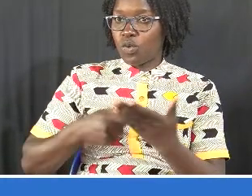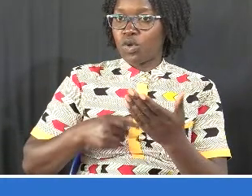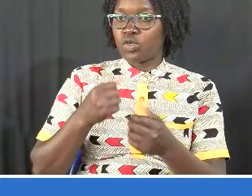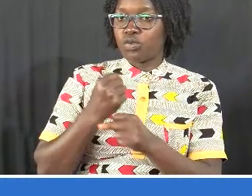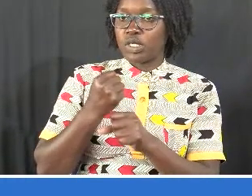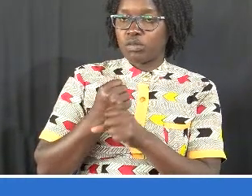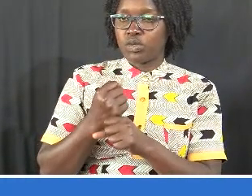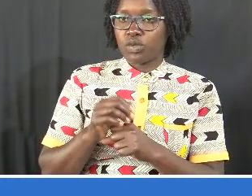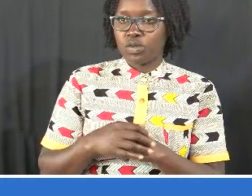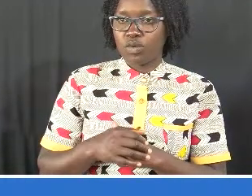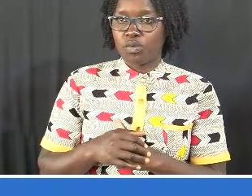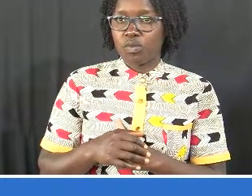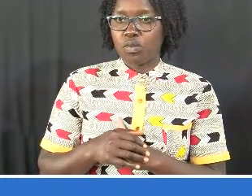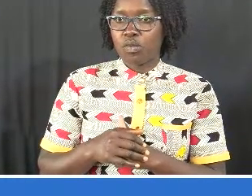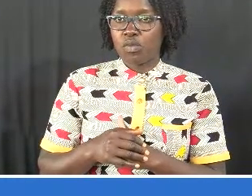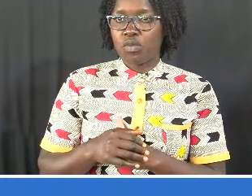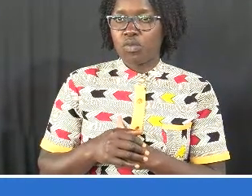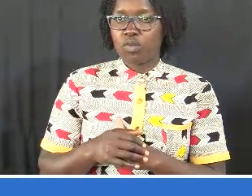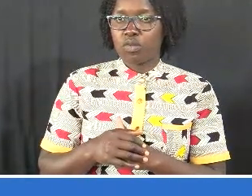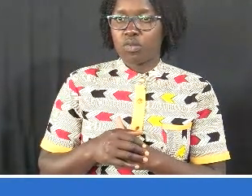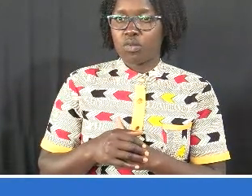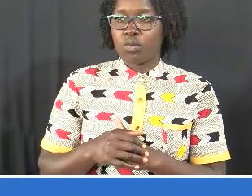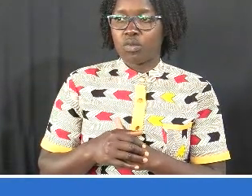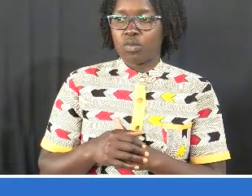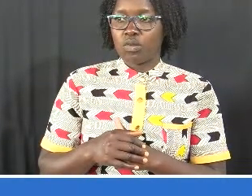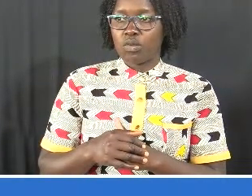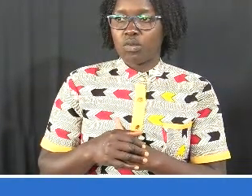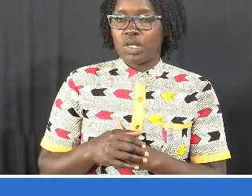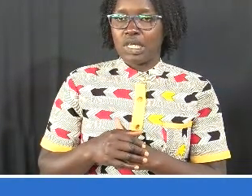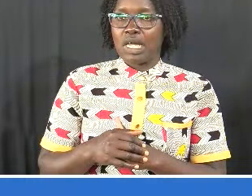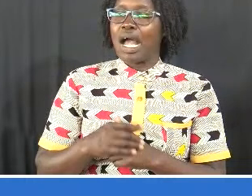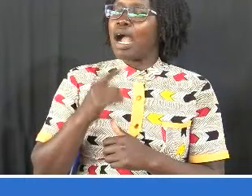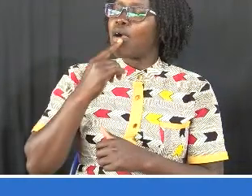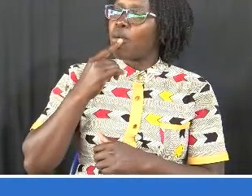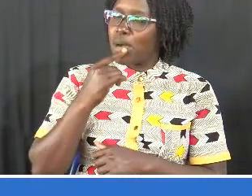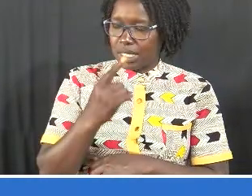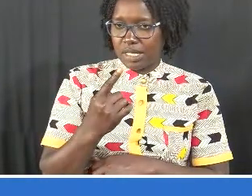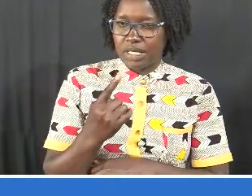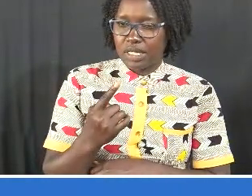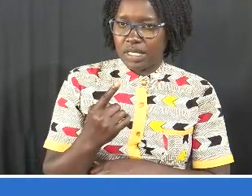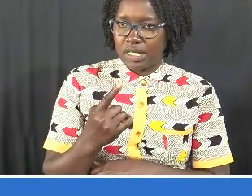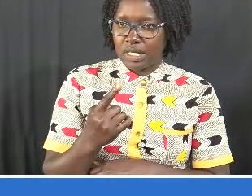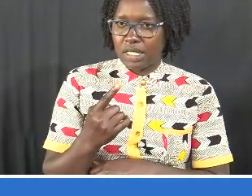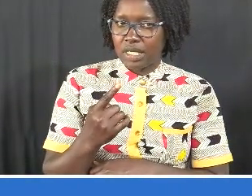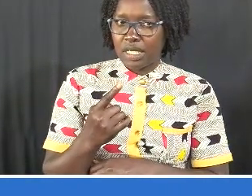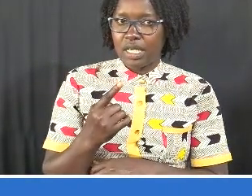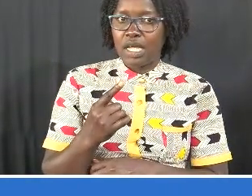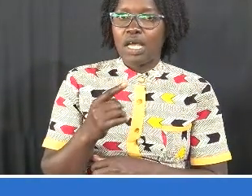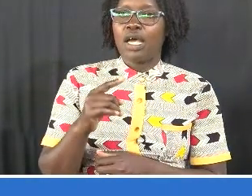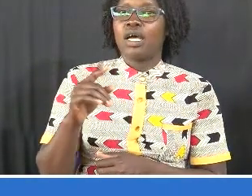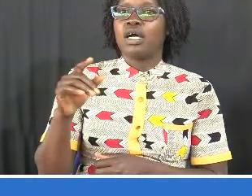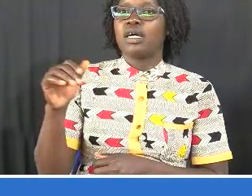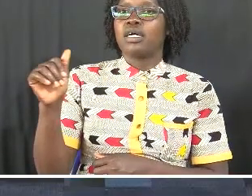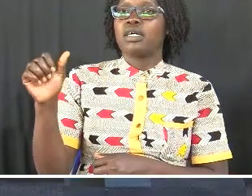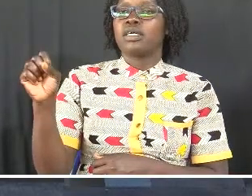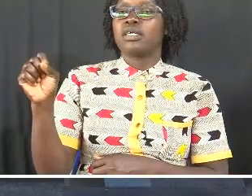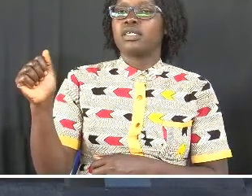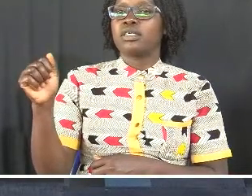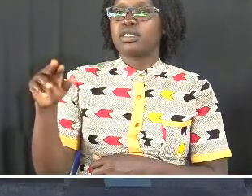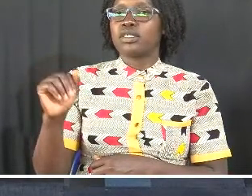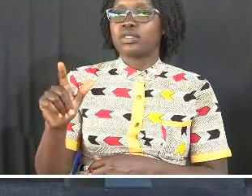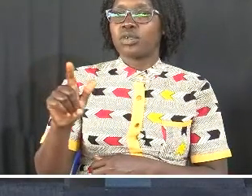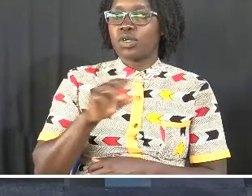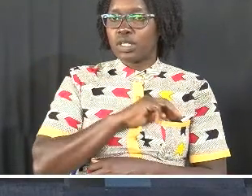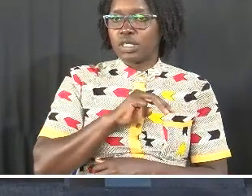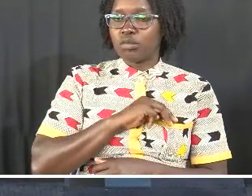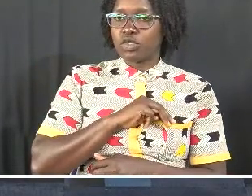must do. He gave a very strange command. Paul is out on a mission to wreak havoc,